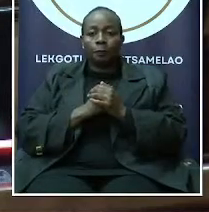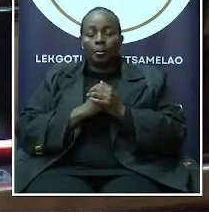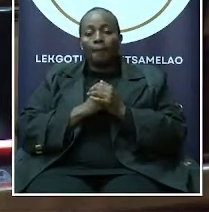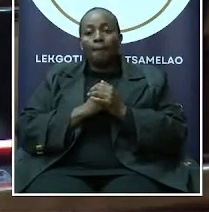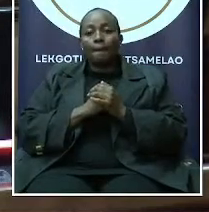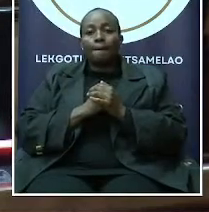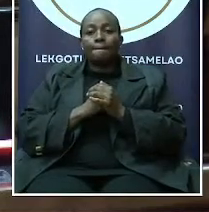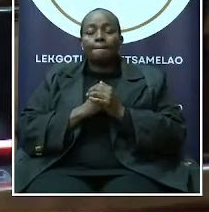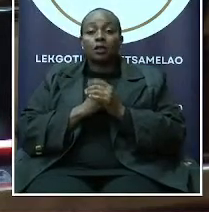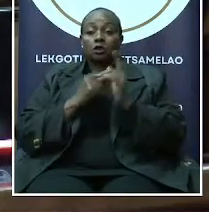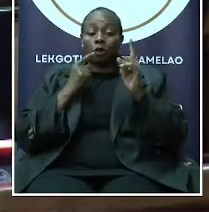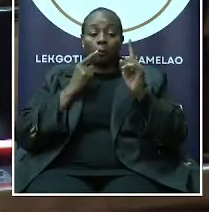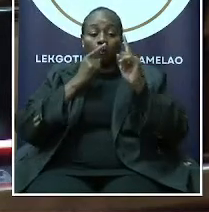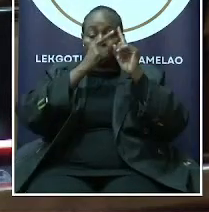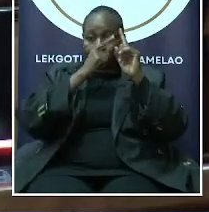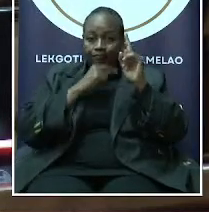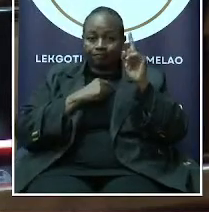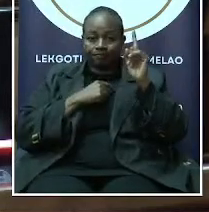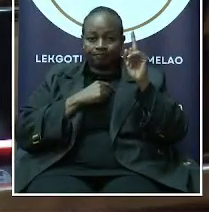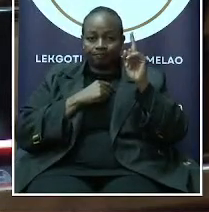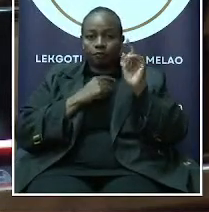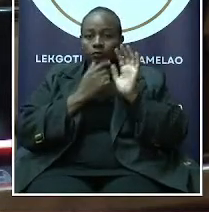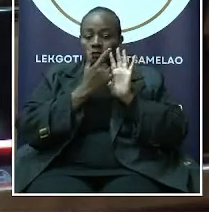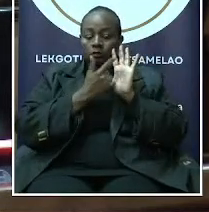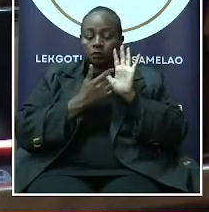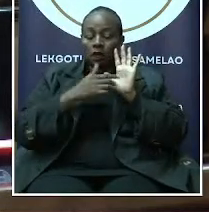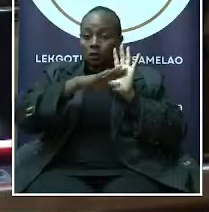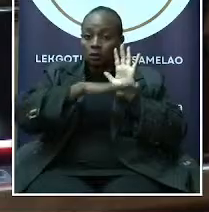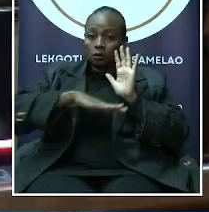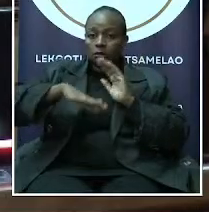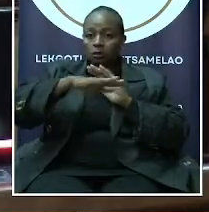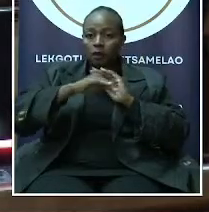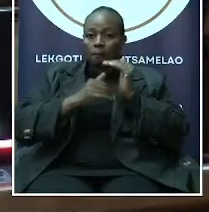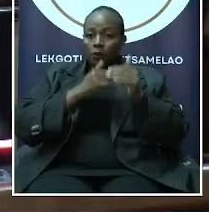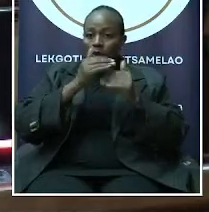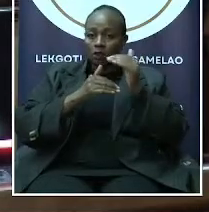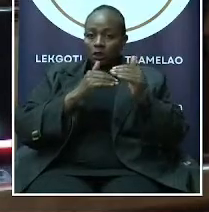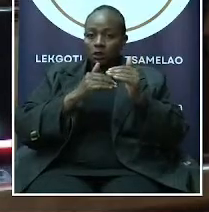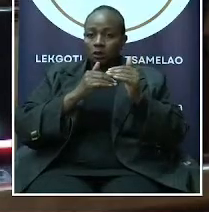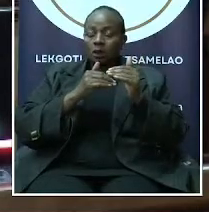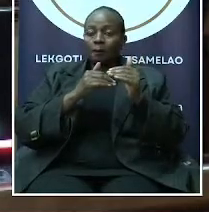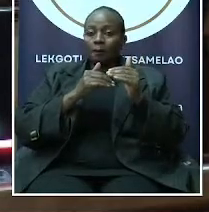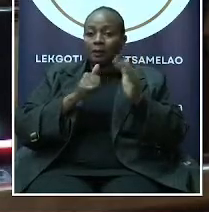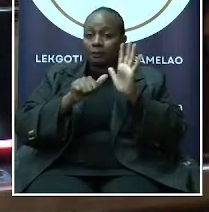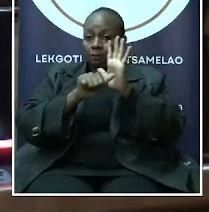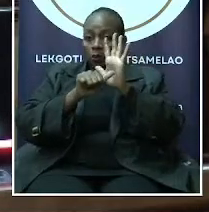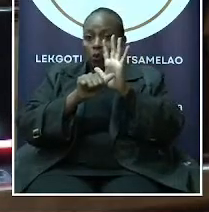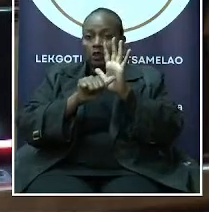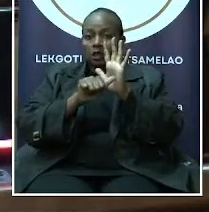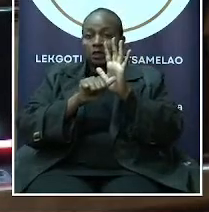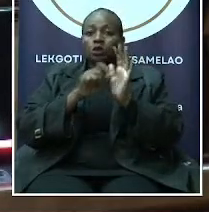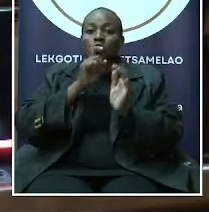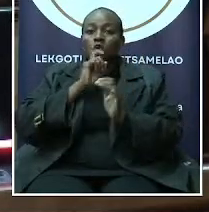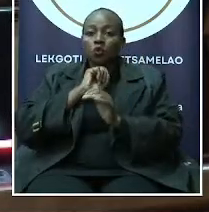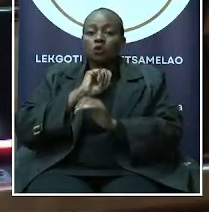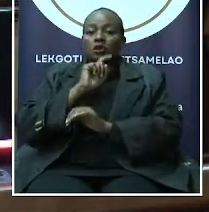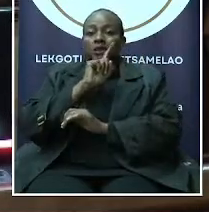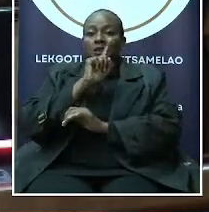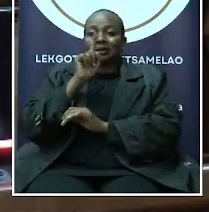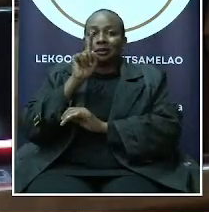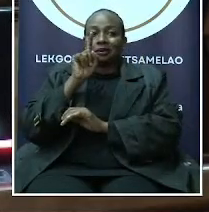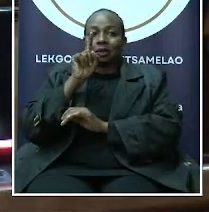So the purpose of fast-tracking and legislative zoning processes must be at the center of this for the reuse of